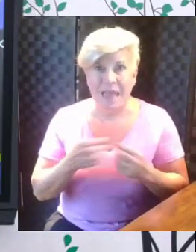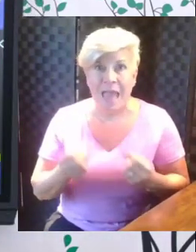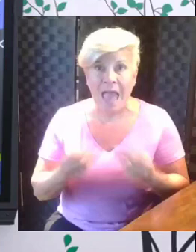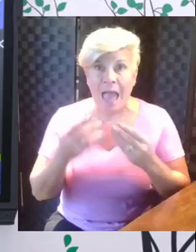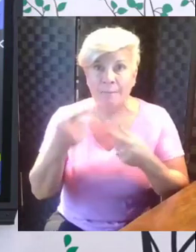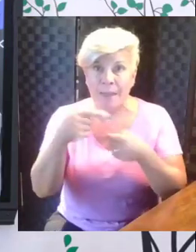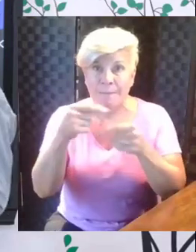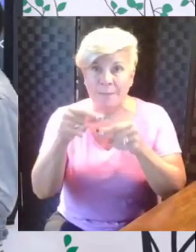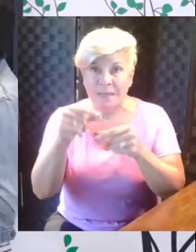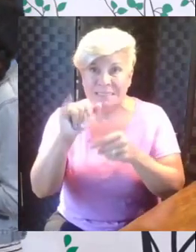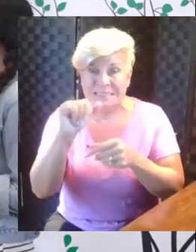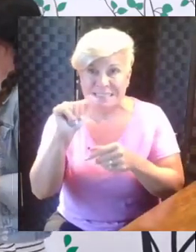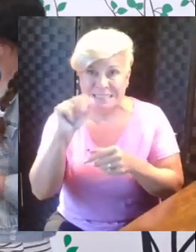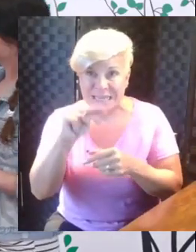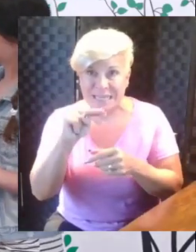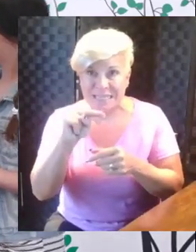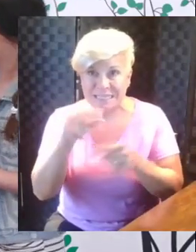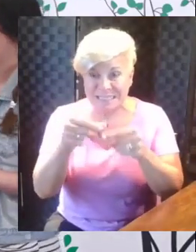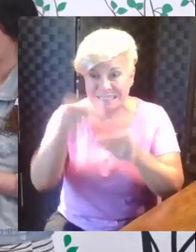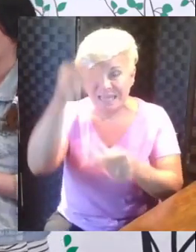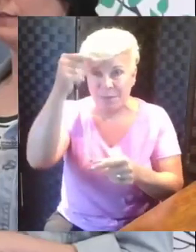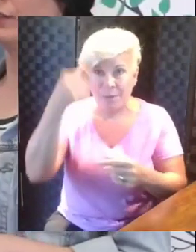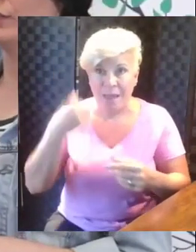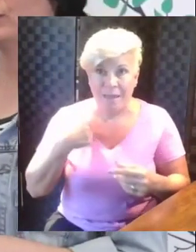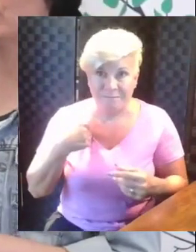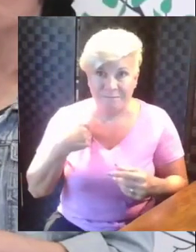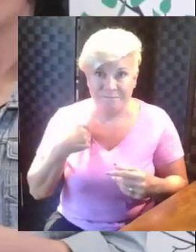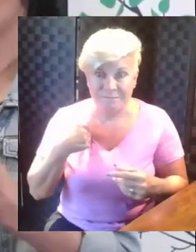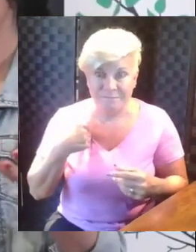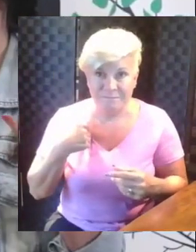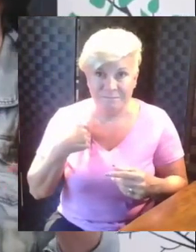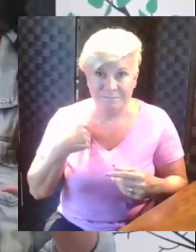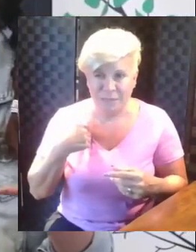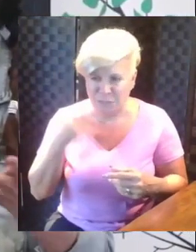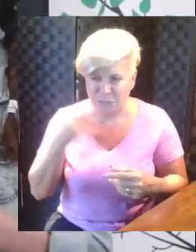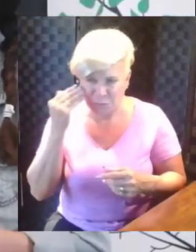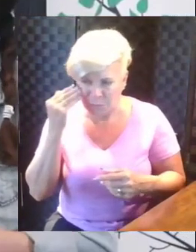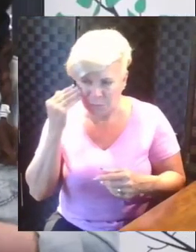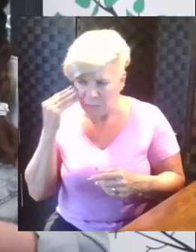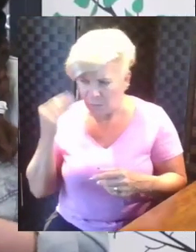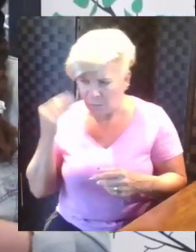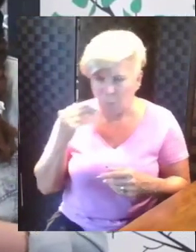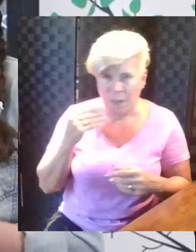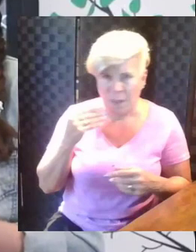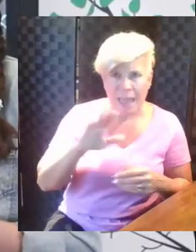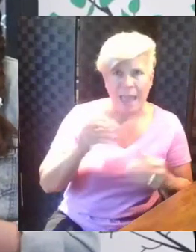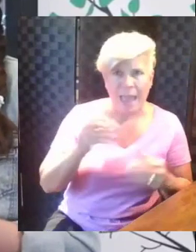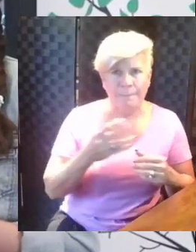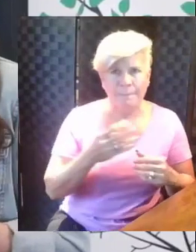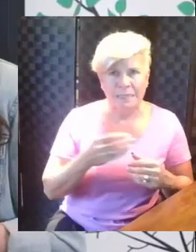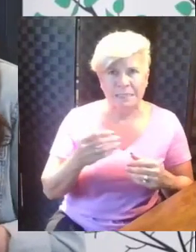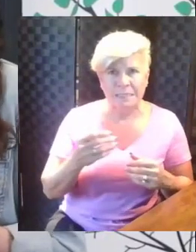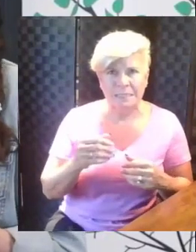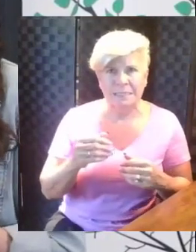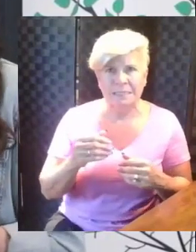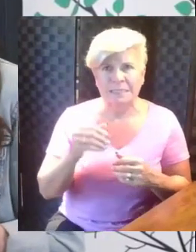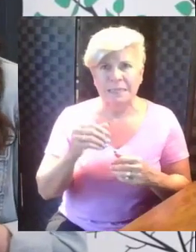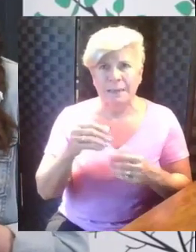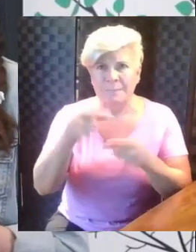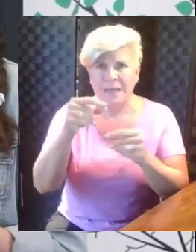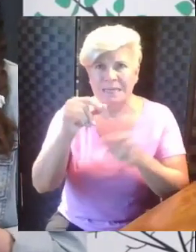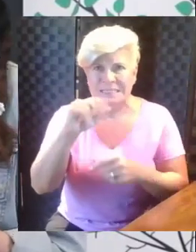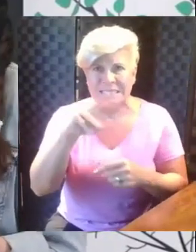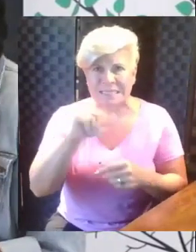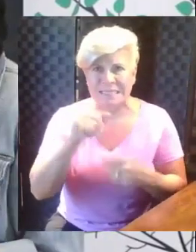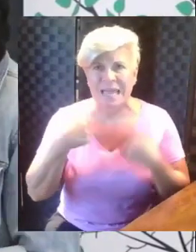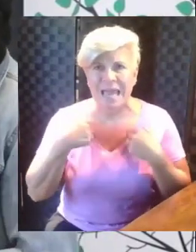How many blocks does Ian's tower have? So do we know how many blocks Ian has? Nope,